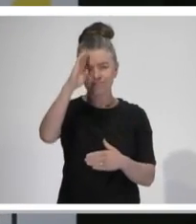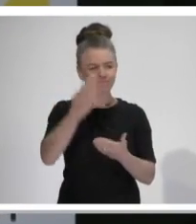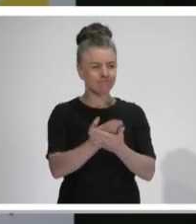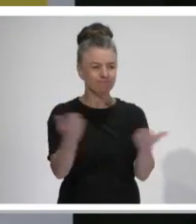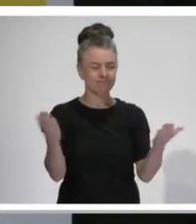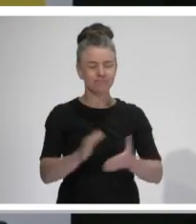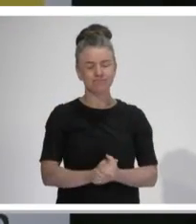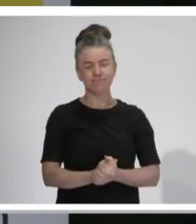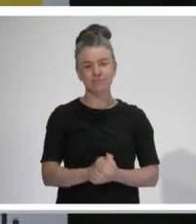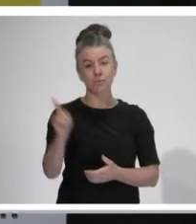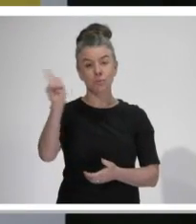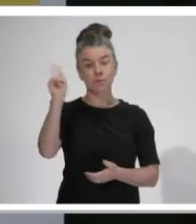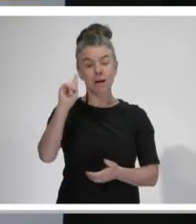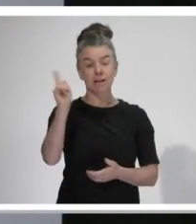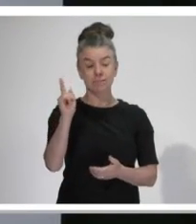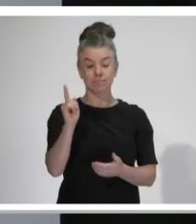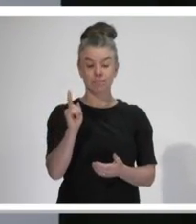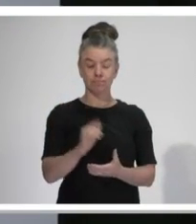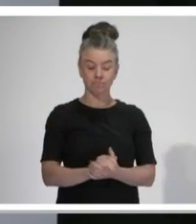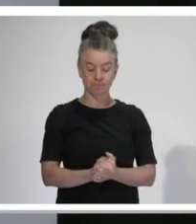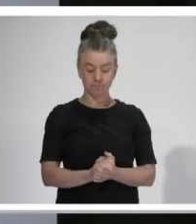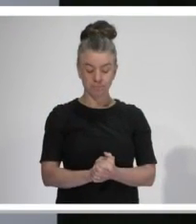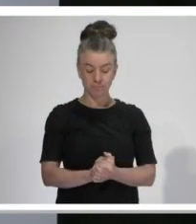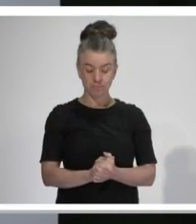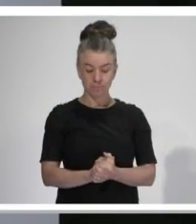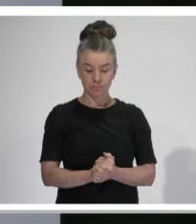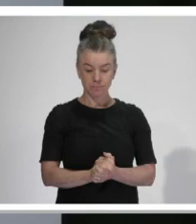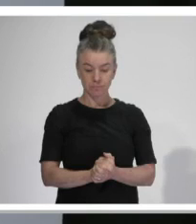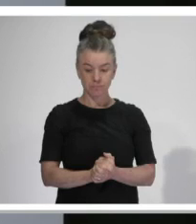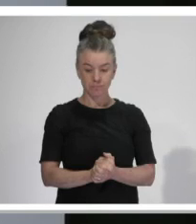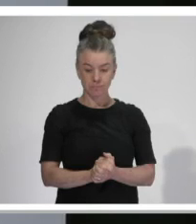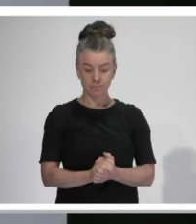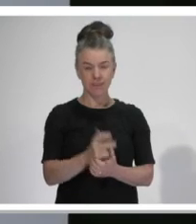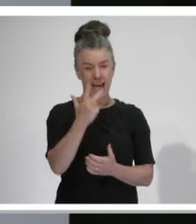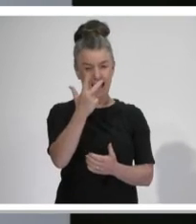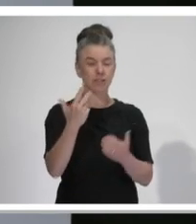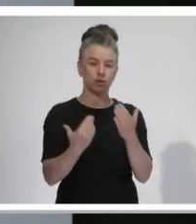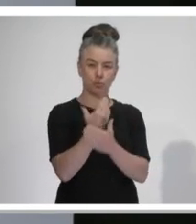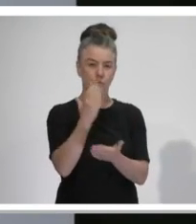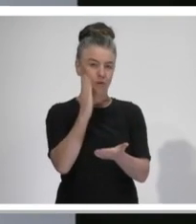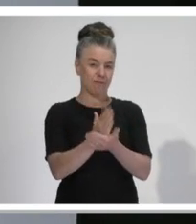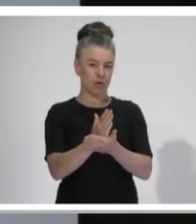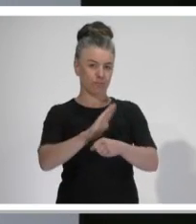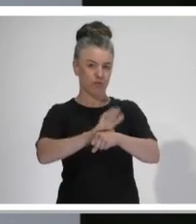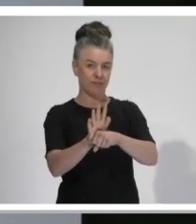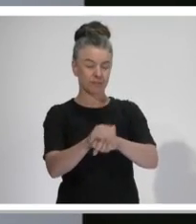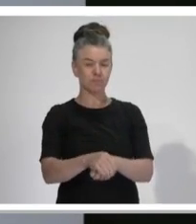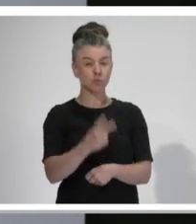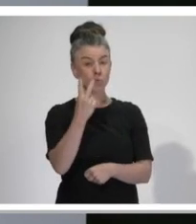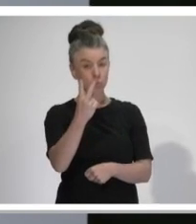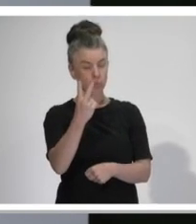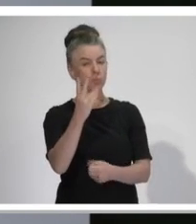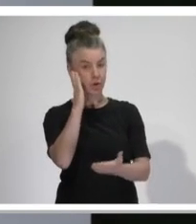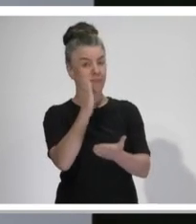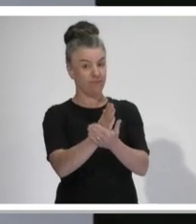Today, New Zealand's total number of COVID-19 cases has increased by 8, made up of 2 new